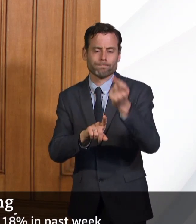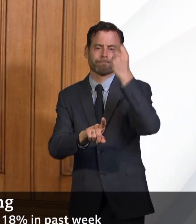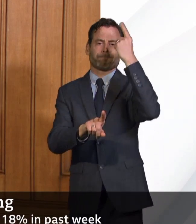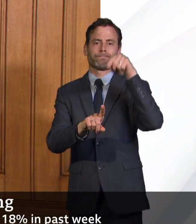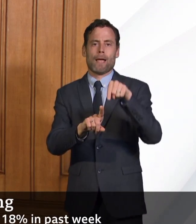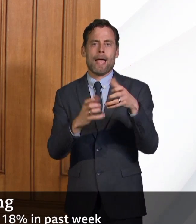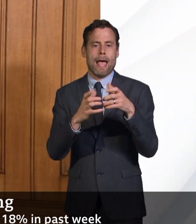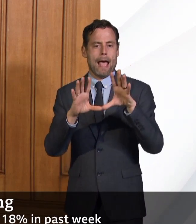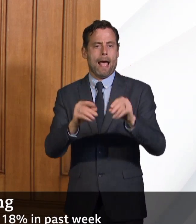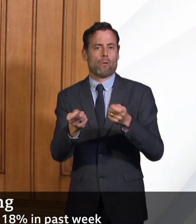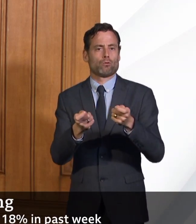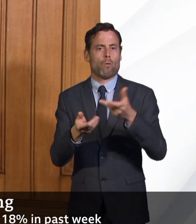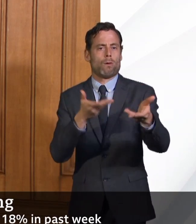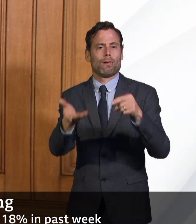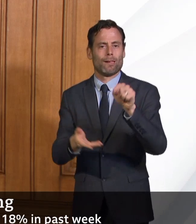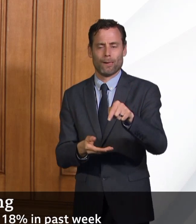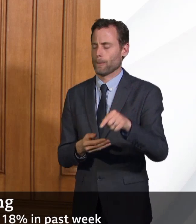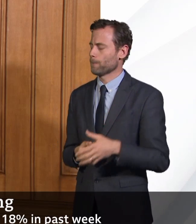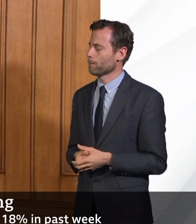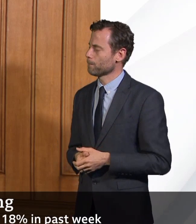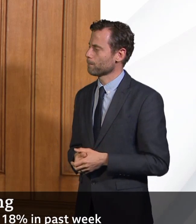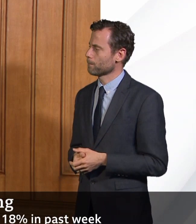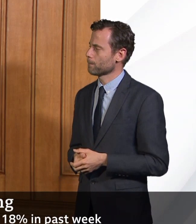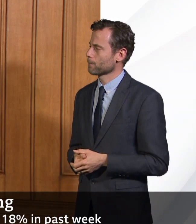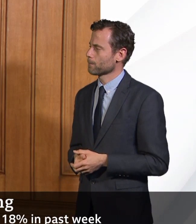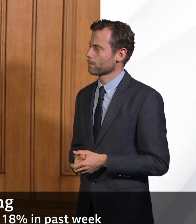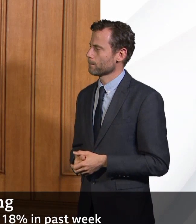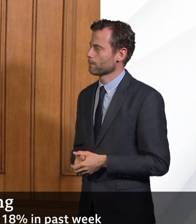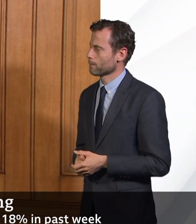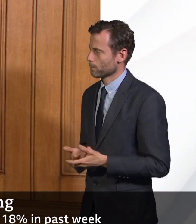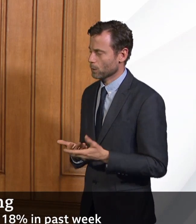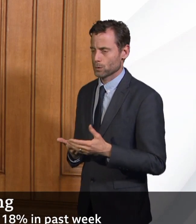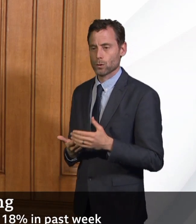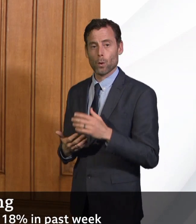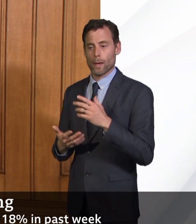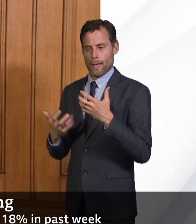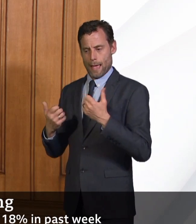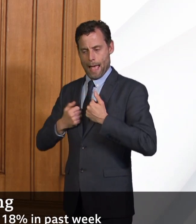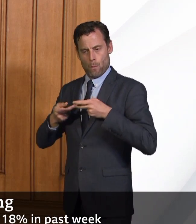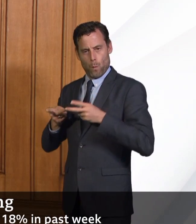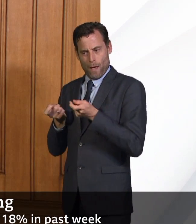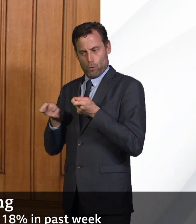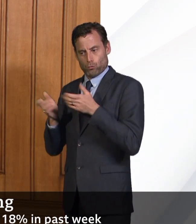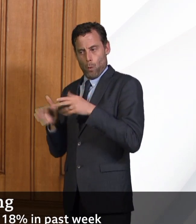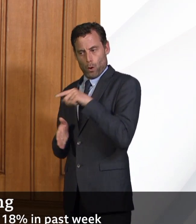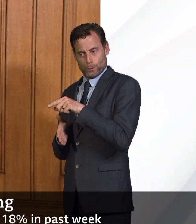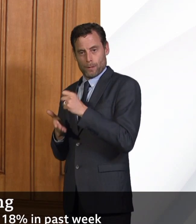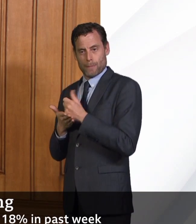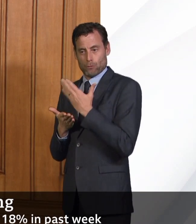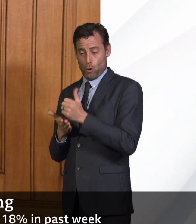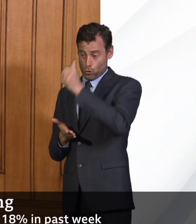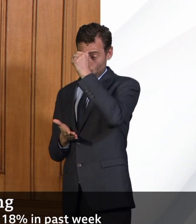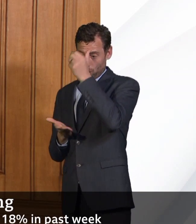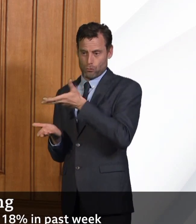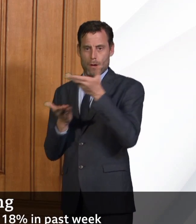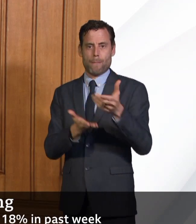the standards of infection control that we are well used to in hospitals is translated as much as possible to assist with